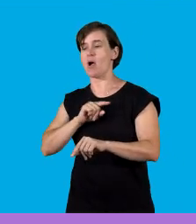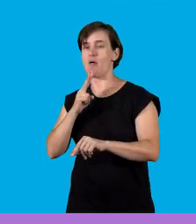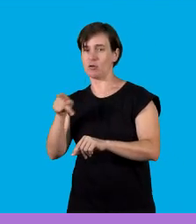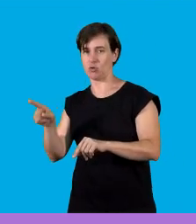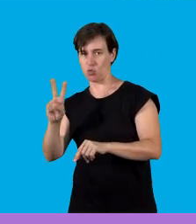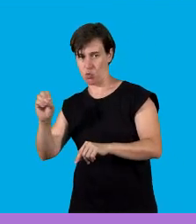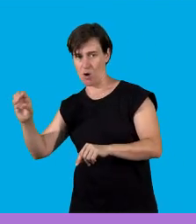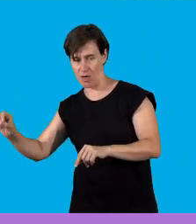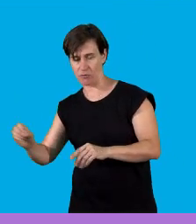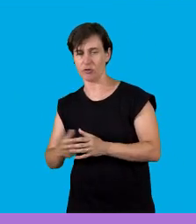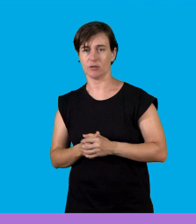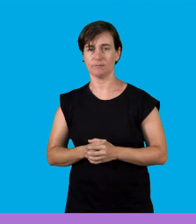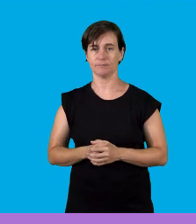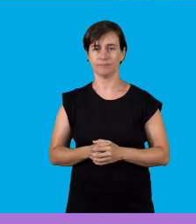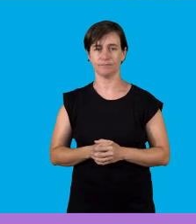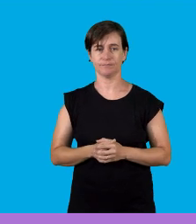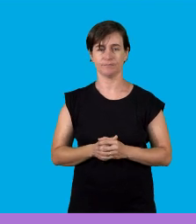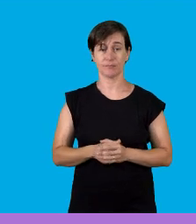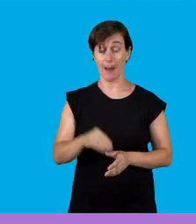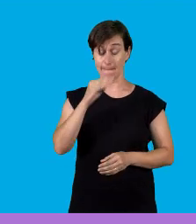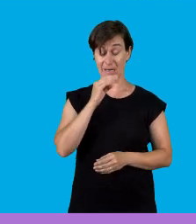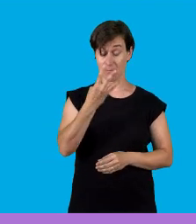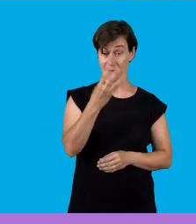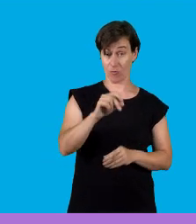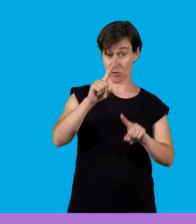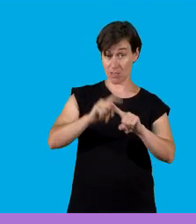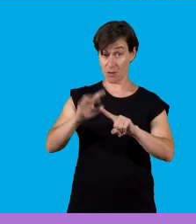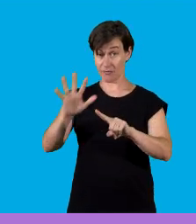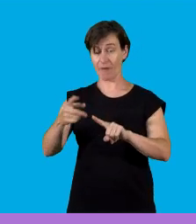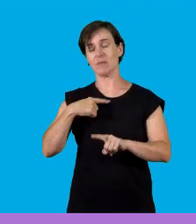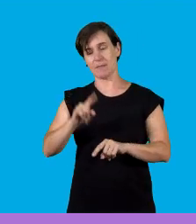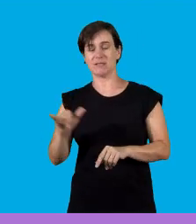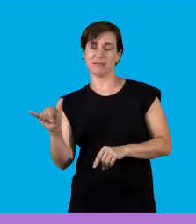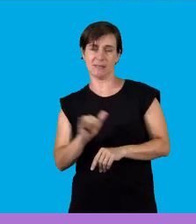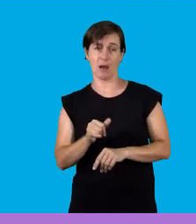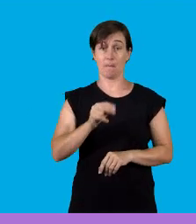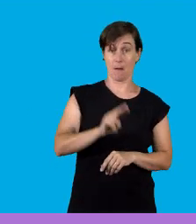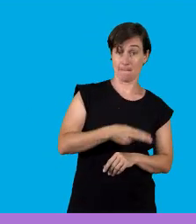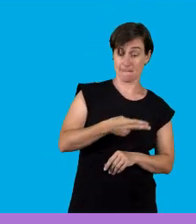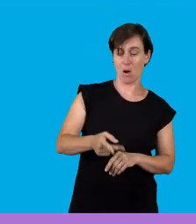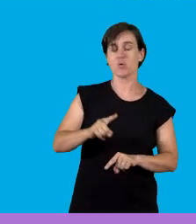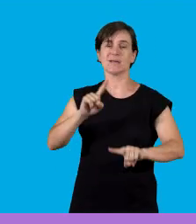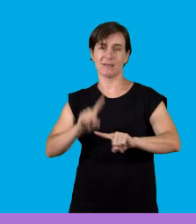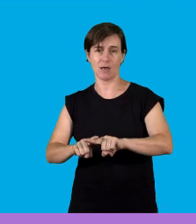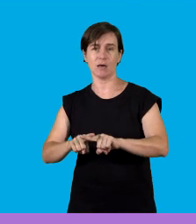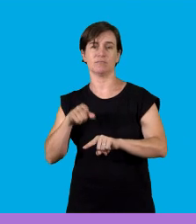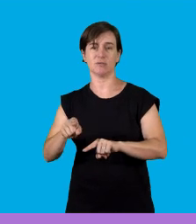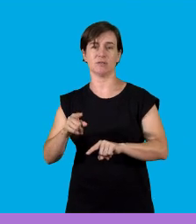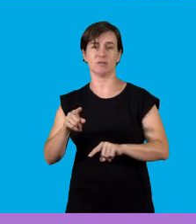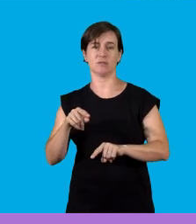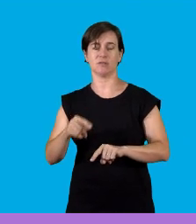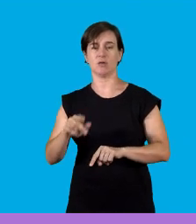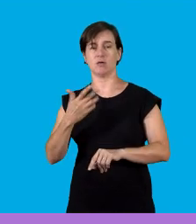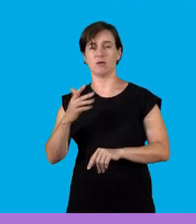logic here. I found the factor, can we see here I've multiplied by 5 to give me that 200, and then here I also multiply